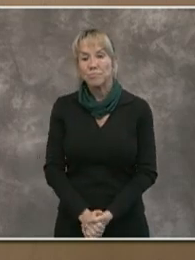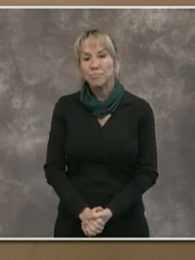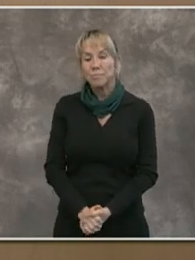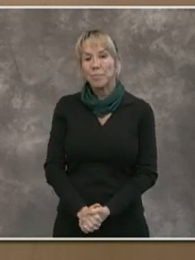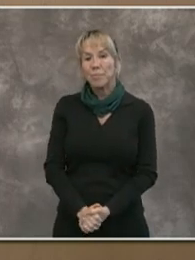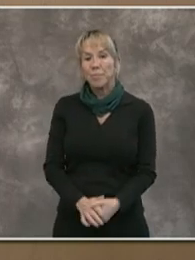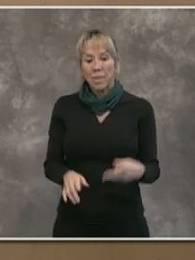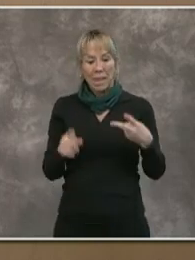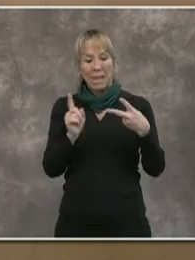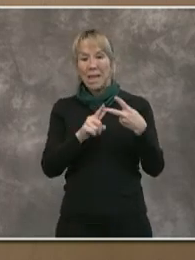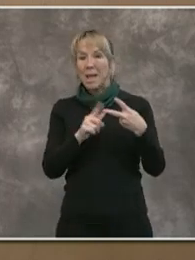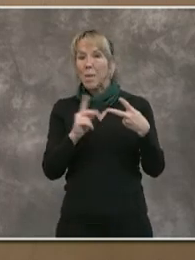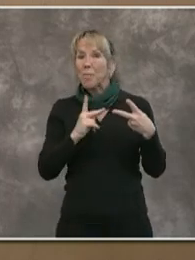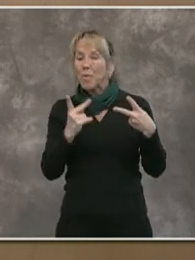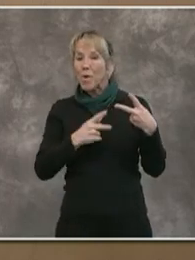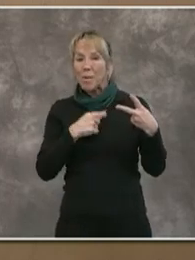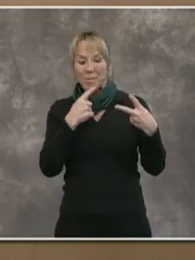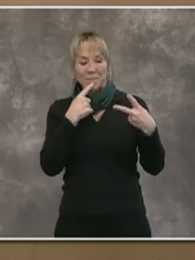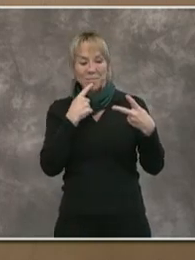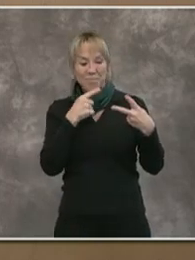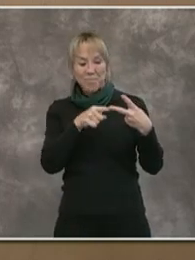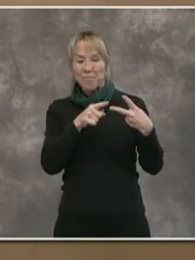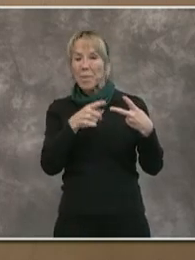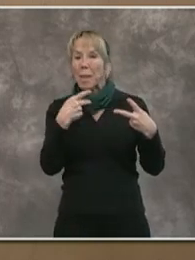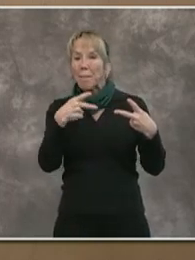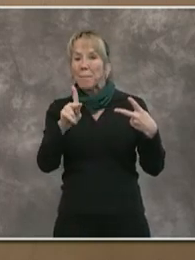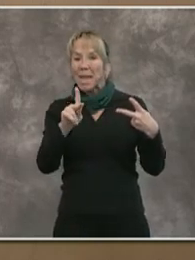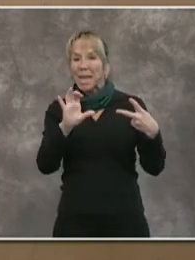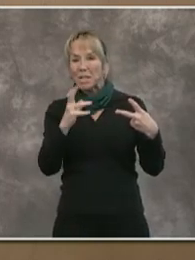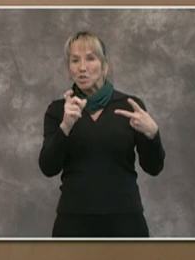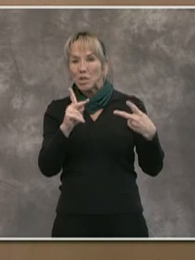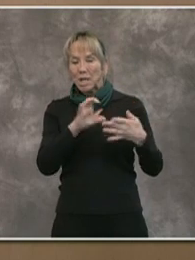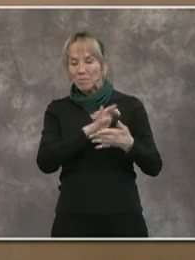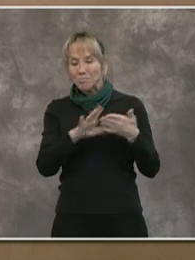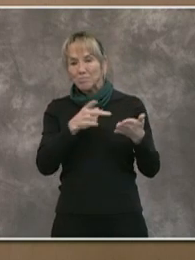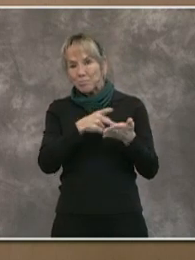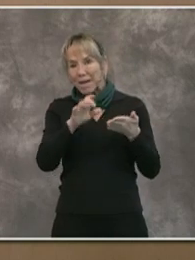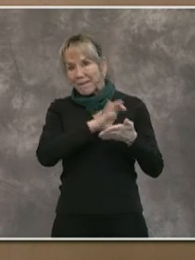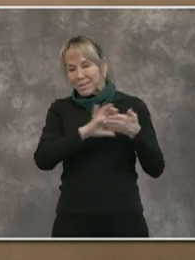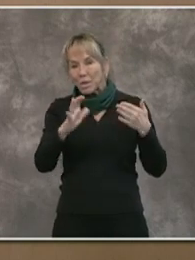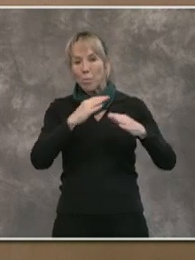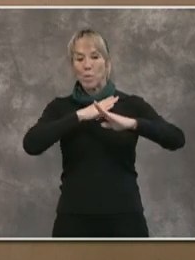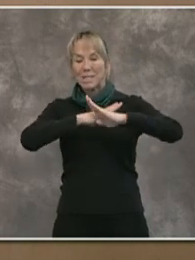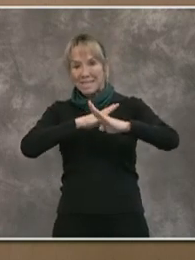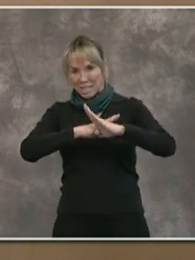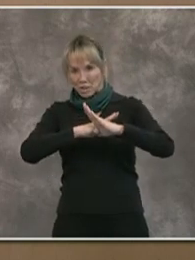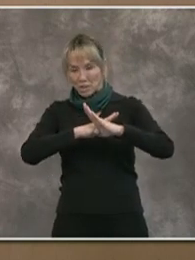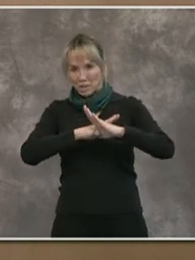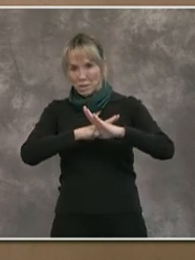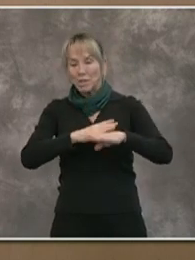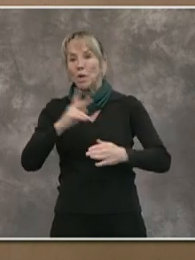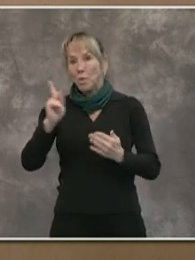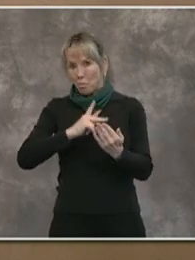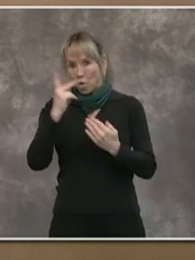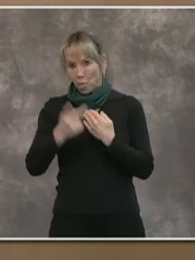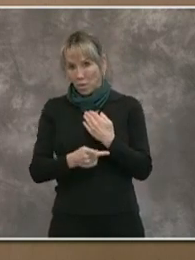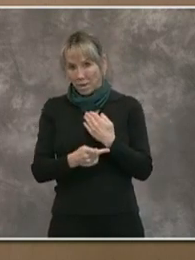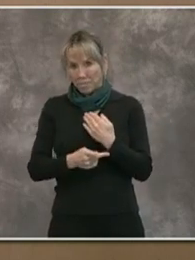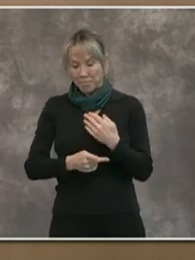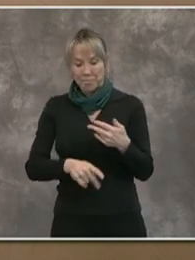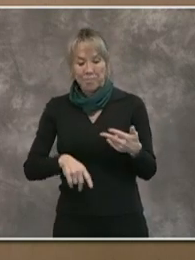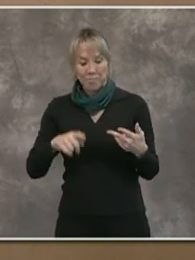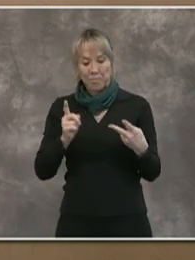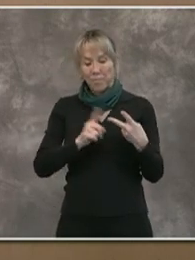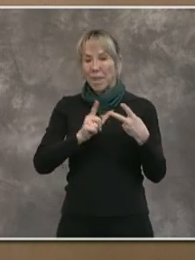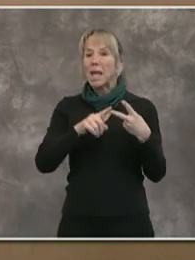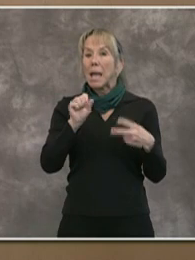The second program, the Paycheck Protection Program. The Paycheck Protection Program